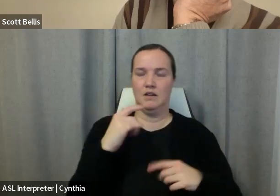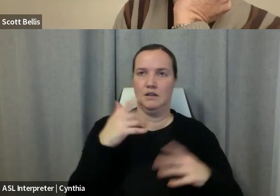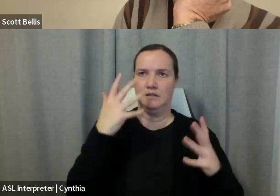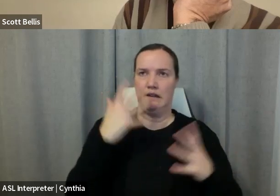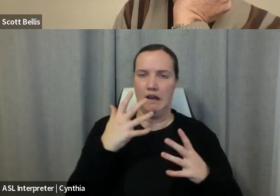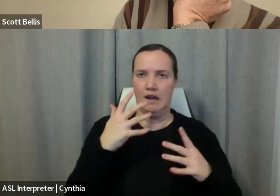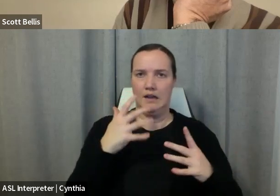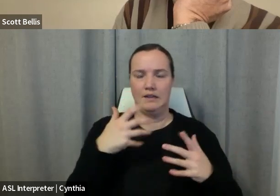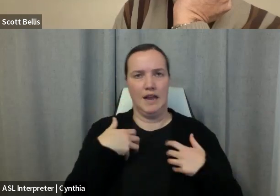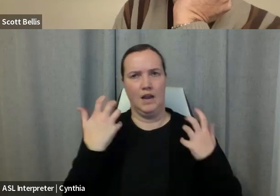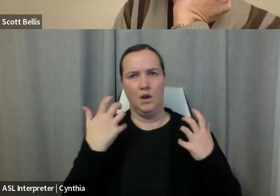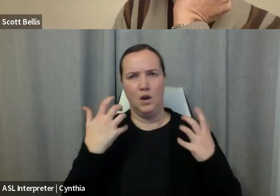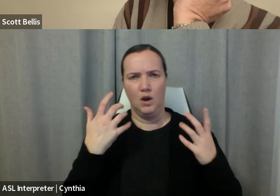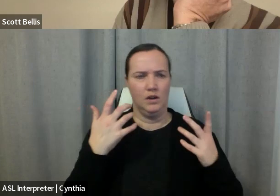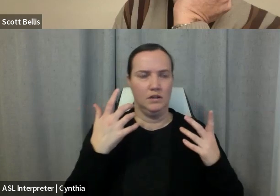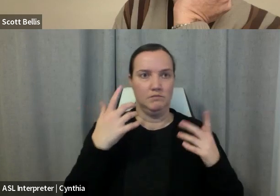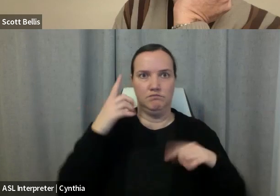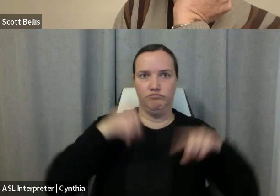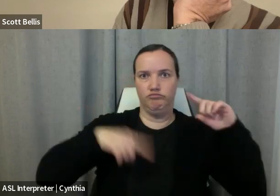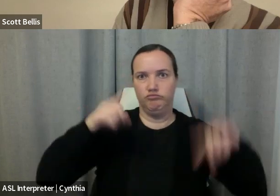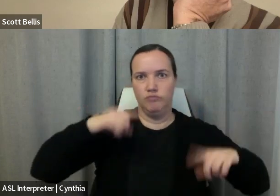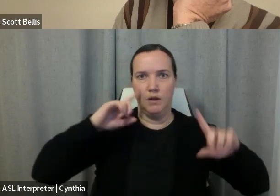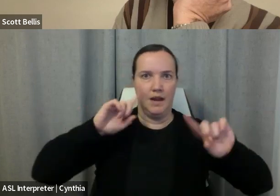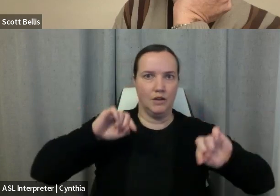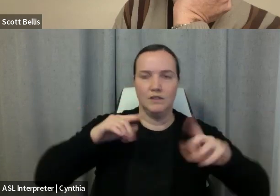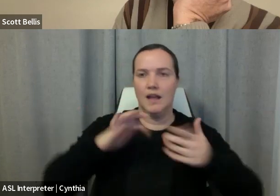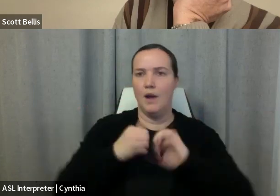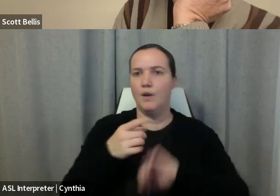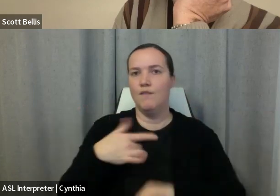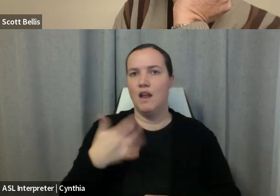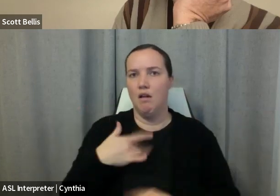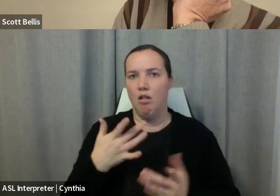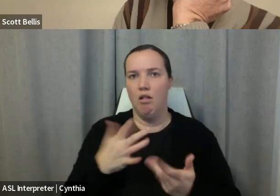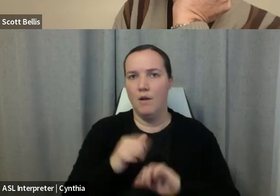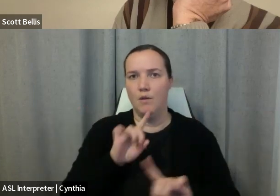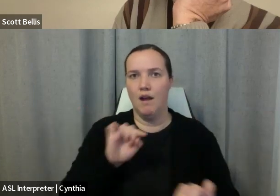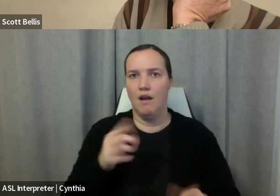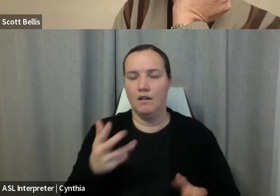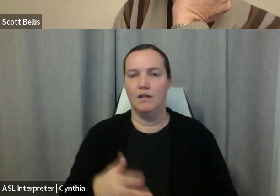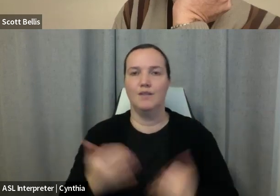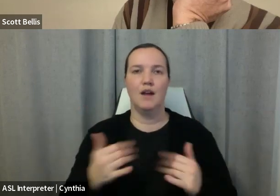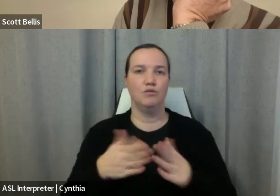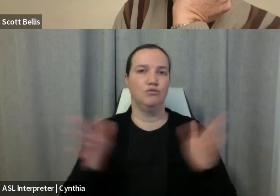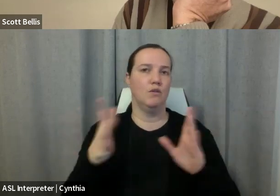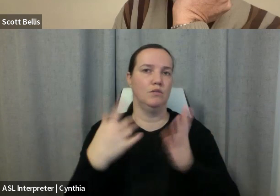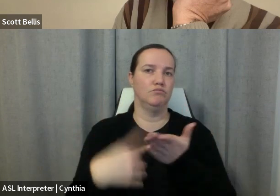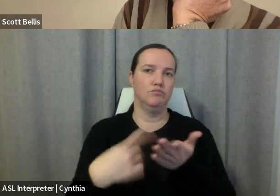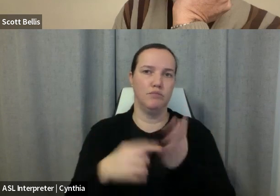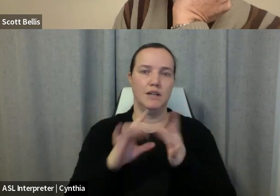was sent to everyone. I think you also have copies of this scenario in your package. So again, we'll just have a general conversation